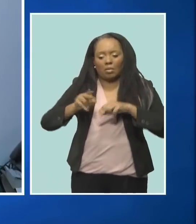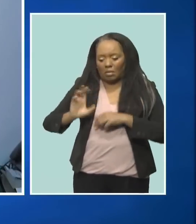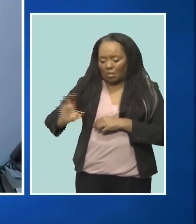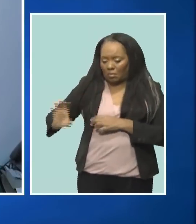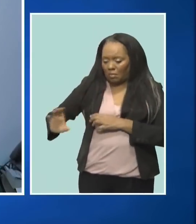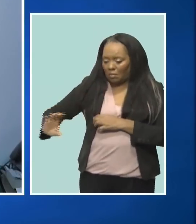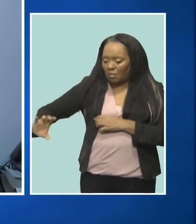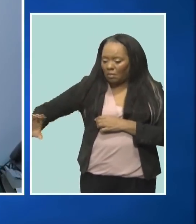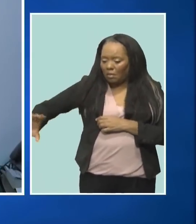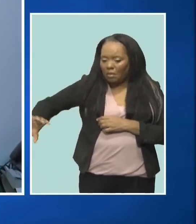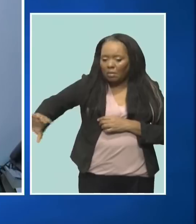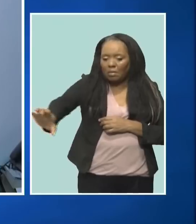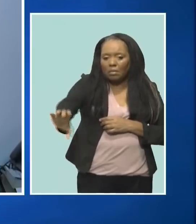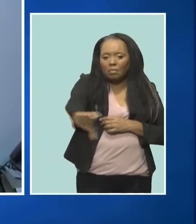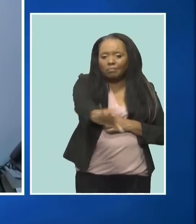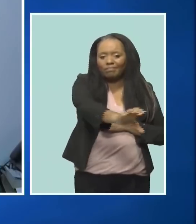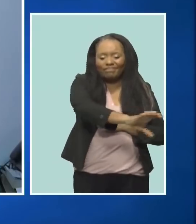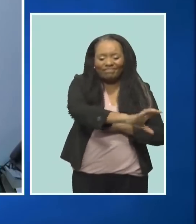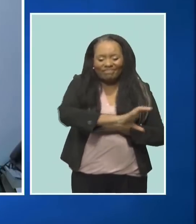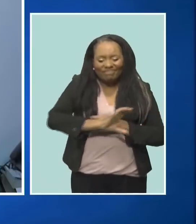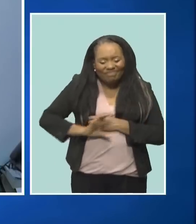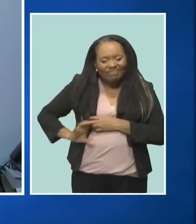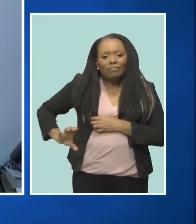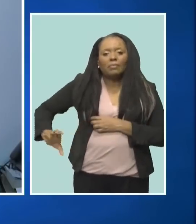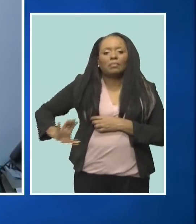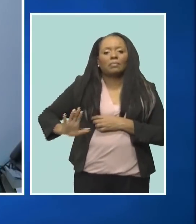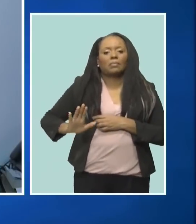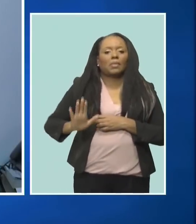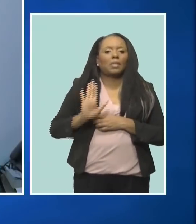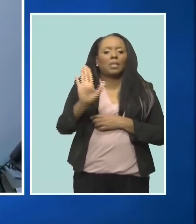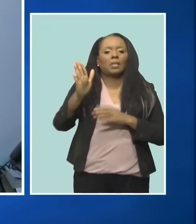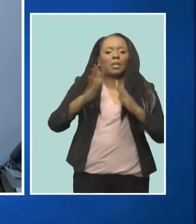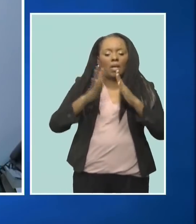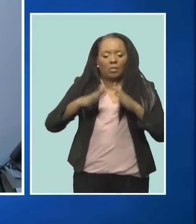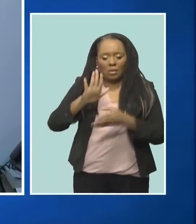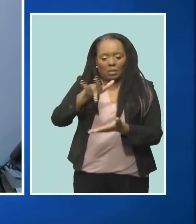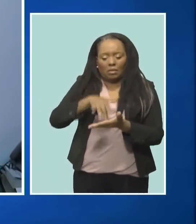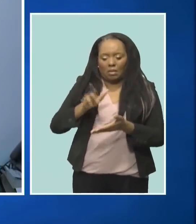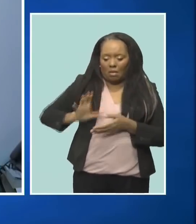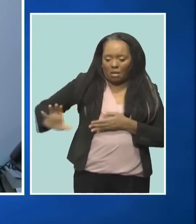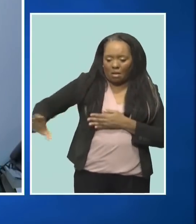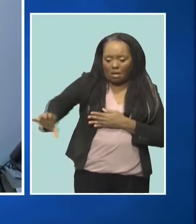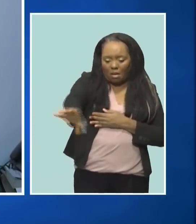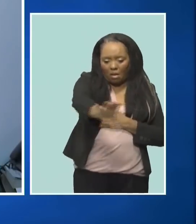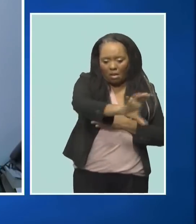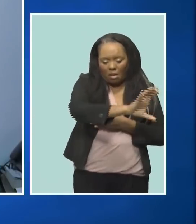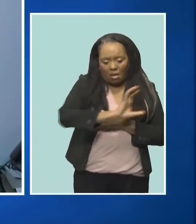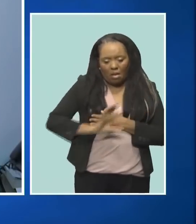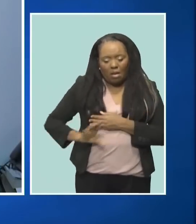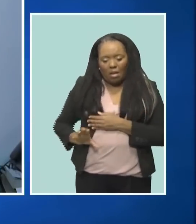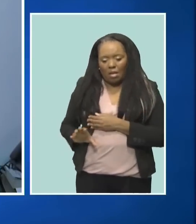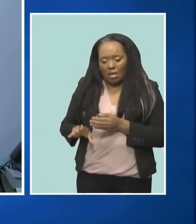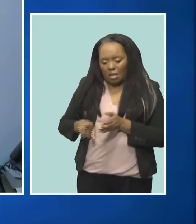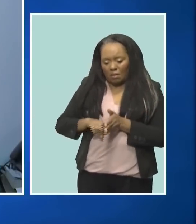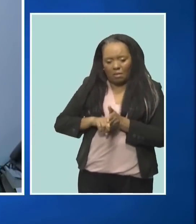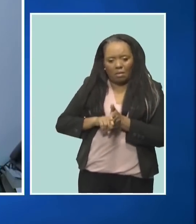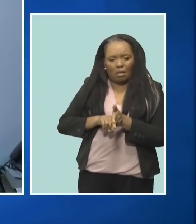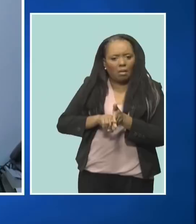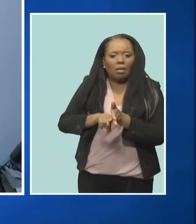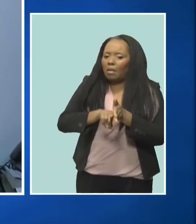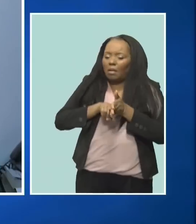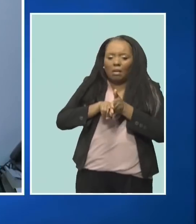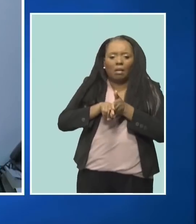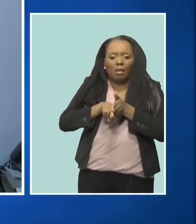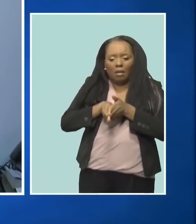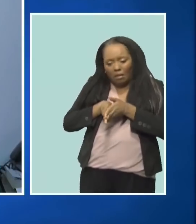salt all around the border of the house, and that would desiccate the millipedes. Then you can